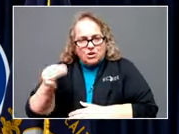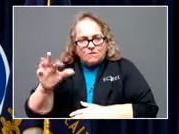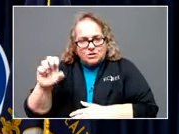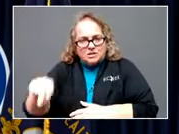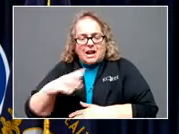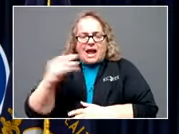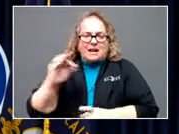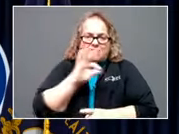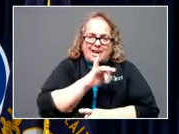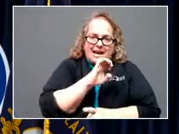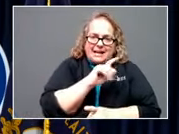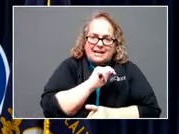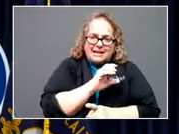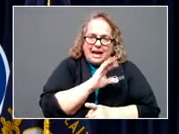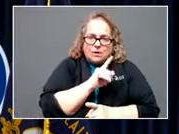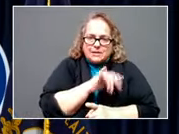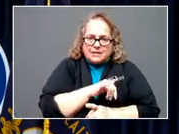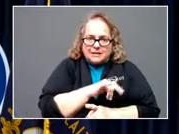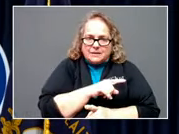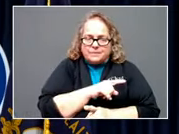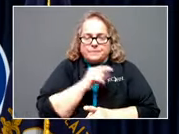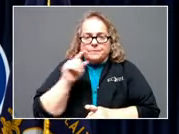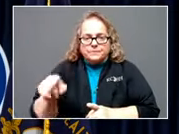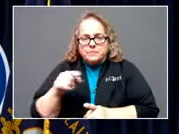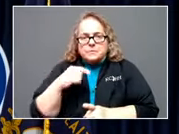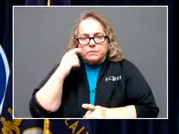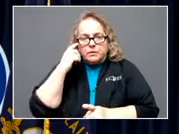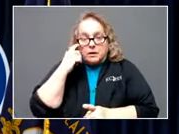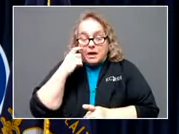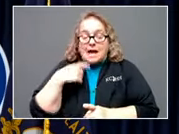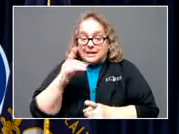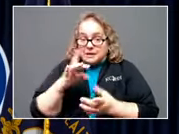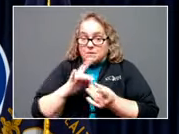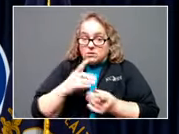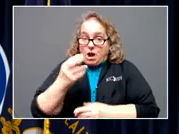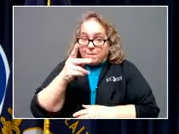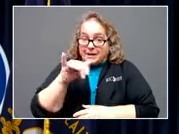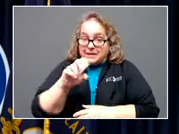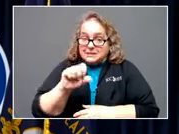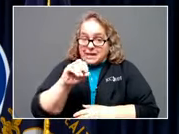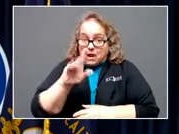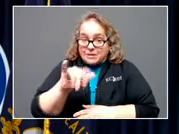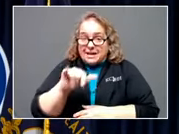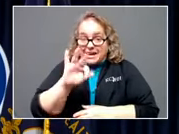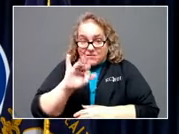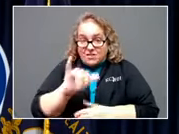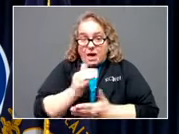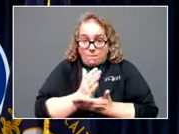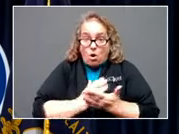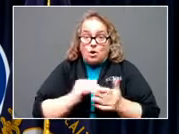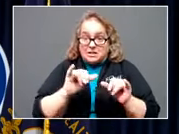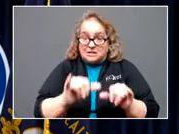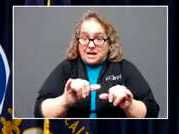counties. Alternatively, I mentioned Hopkins County will have, if that part of the map goes